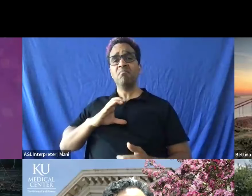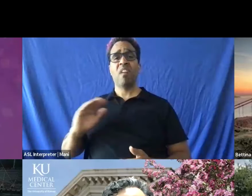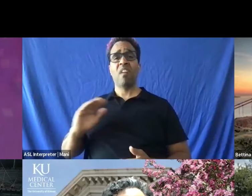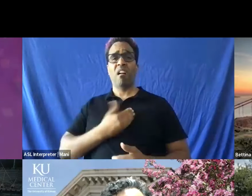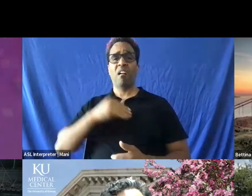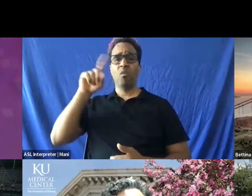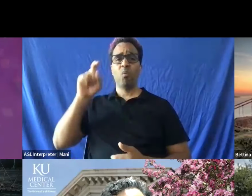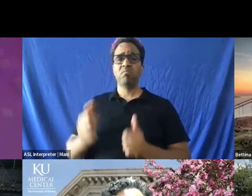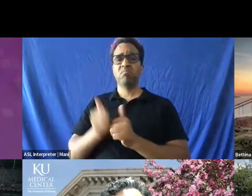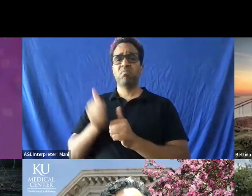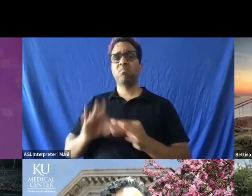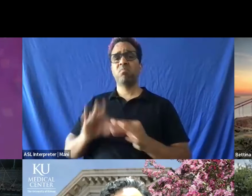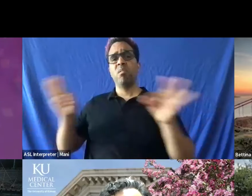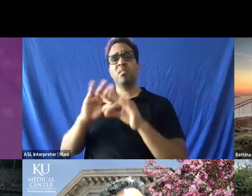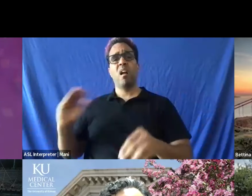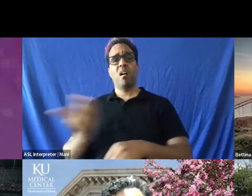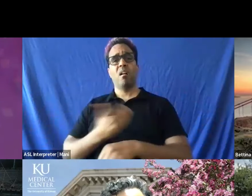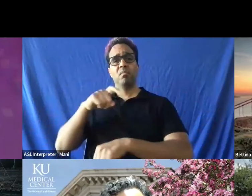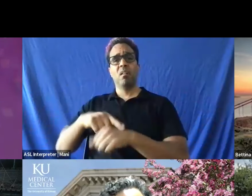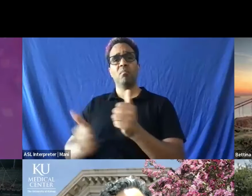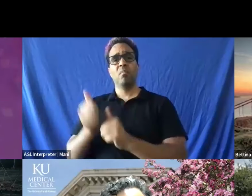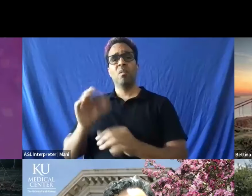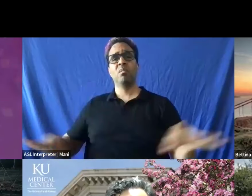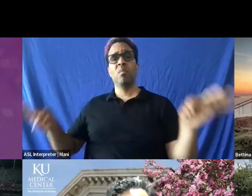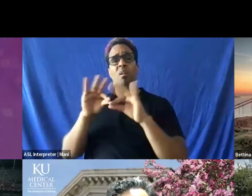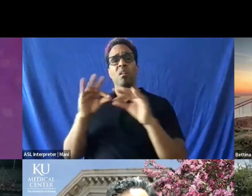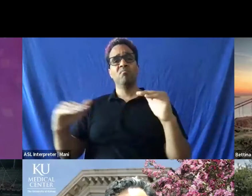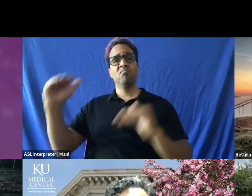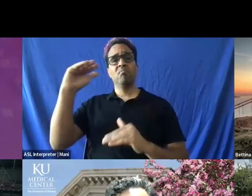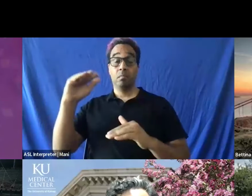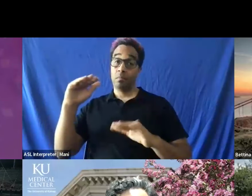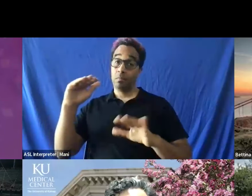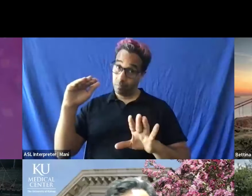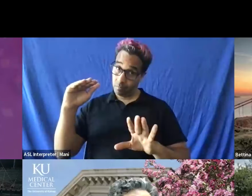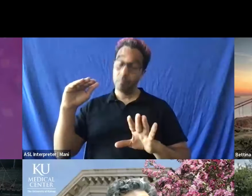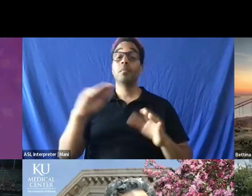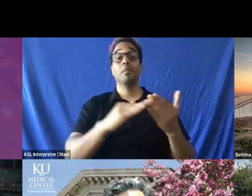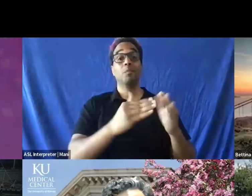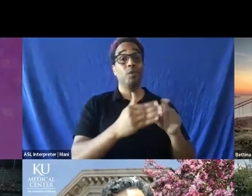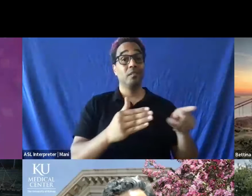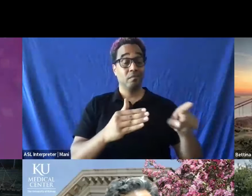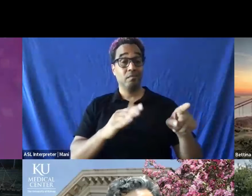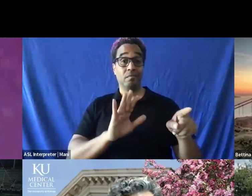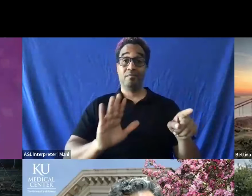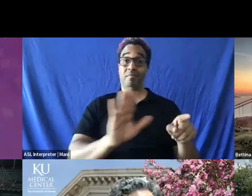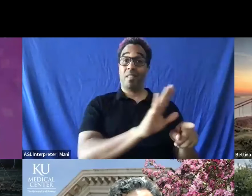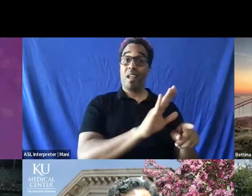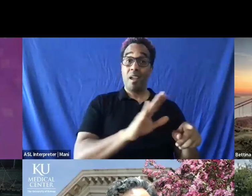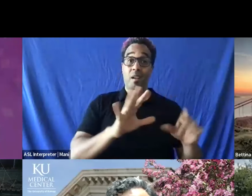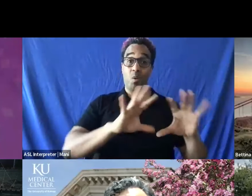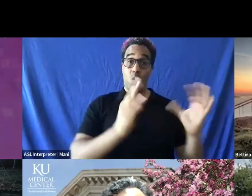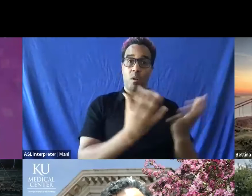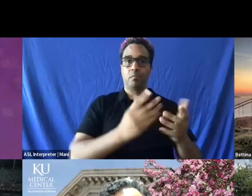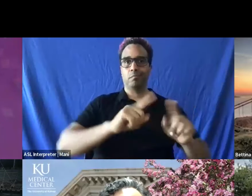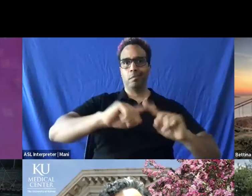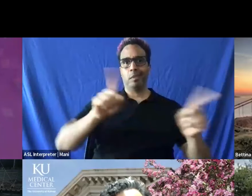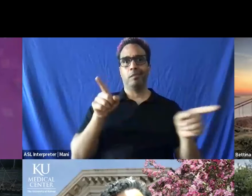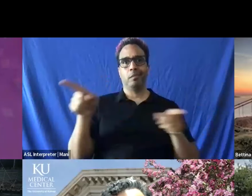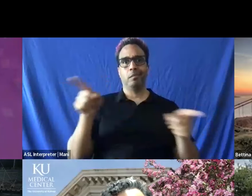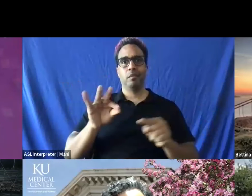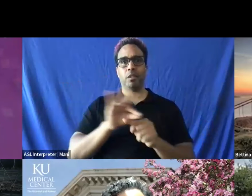But community members are functioning in a very different world. Their priorities, our priorities, are not their priorities, right? So the